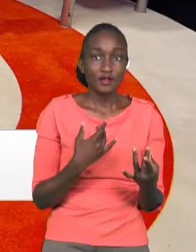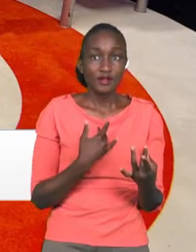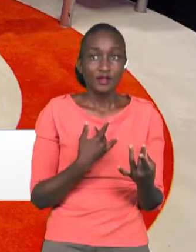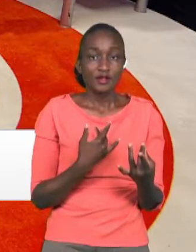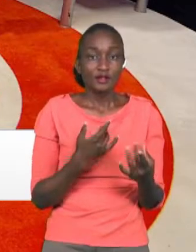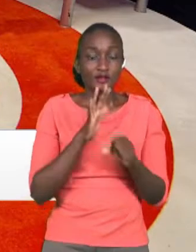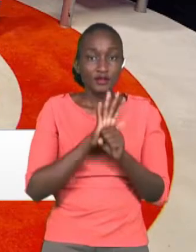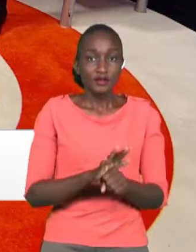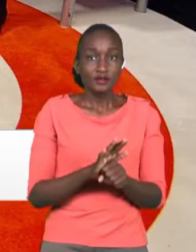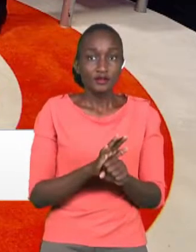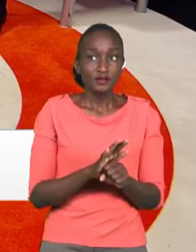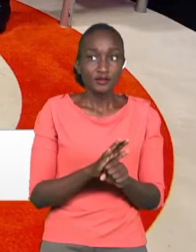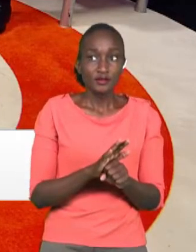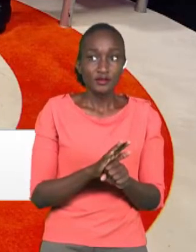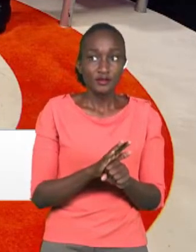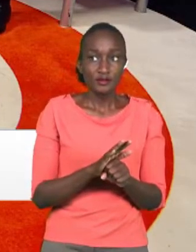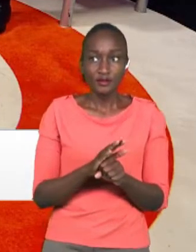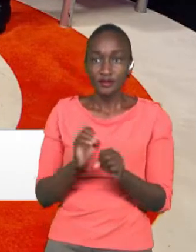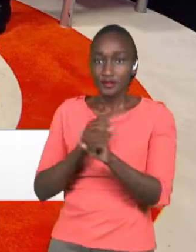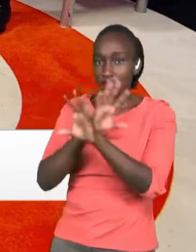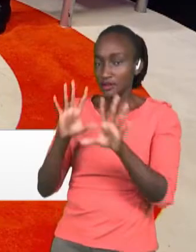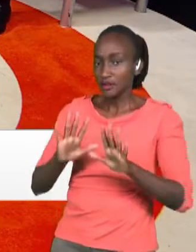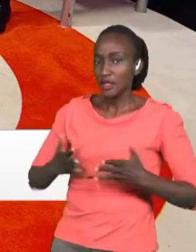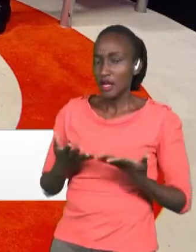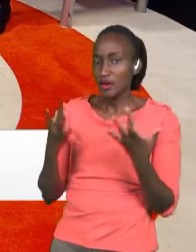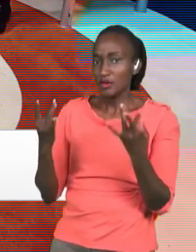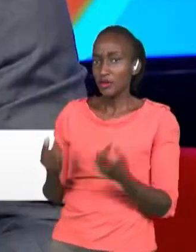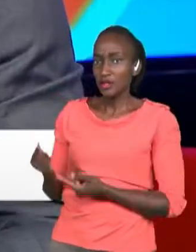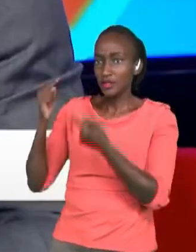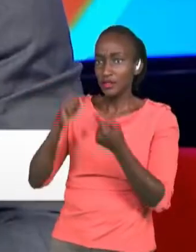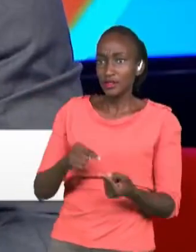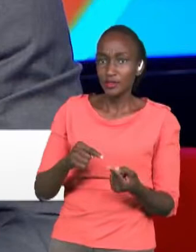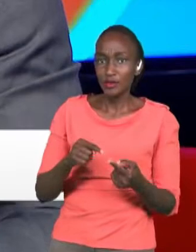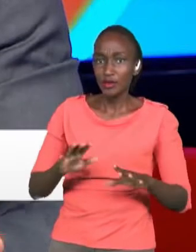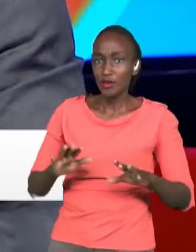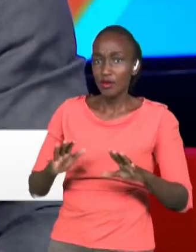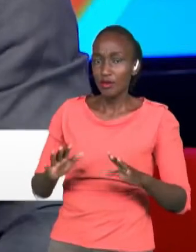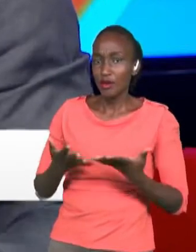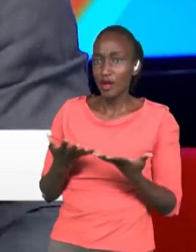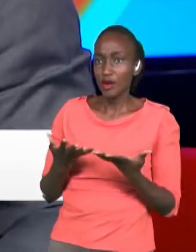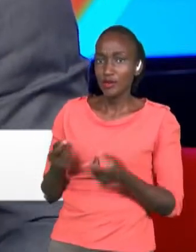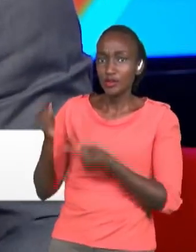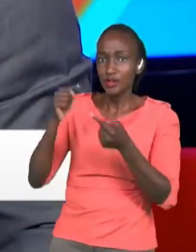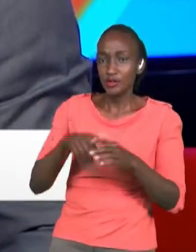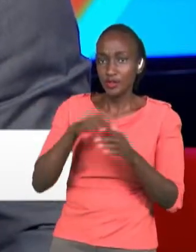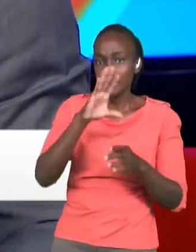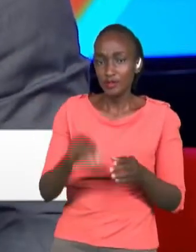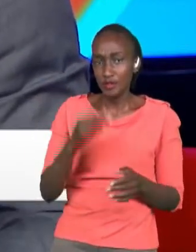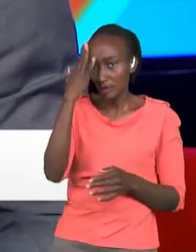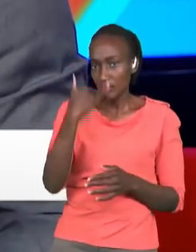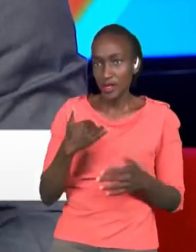the religions and just clarify. Is it how yoga came into the Orient, or is it how yoga came into Africa? Why are not